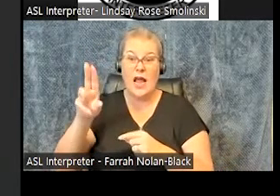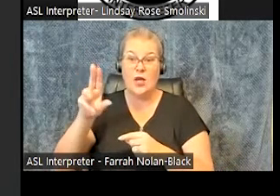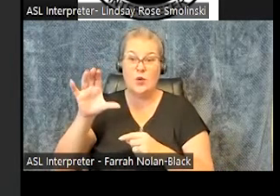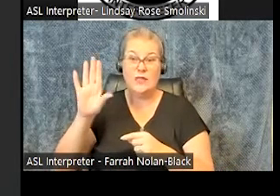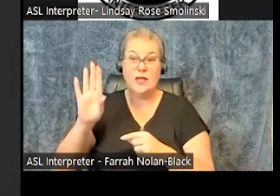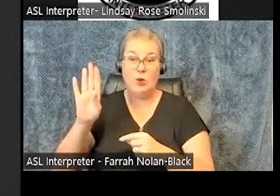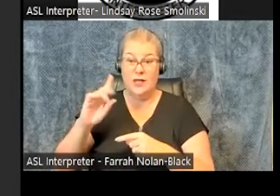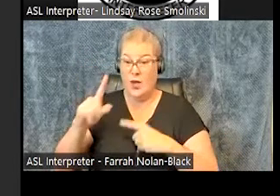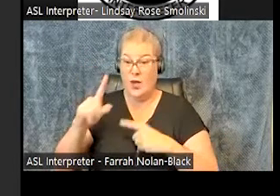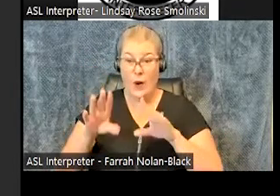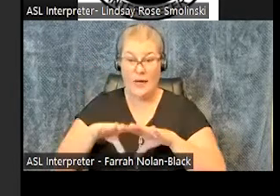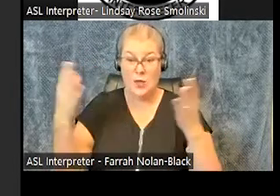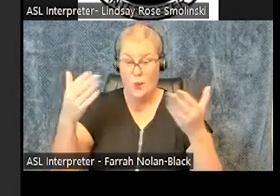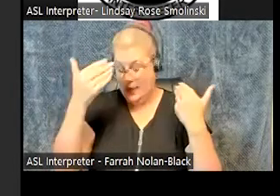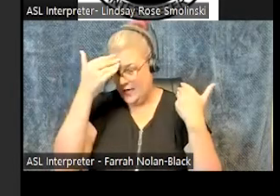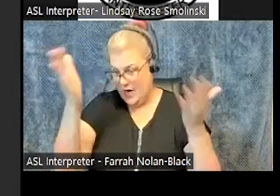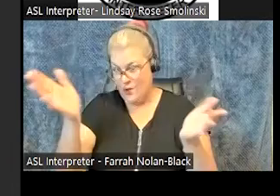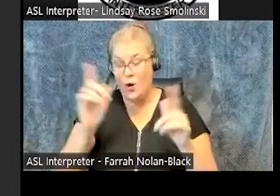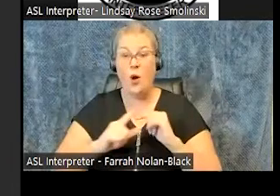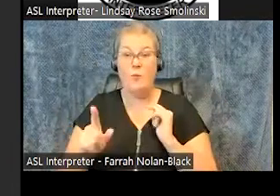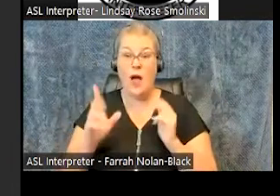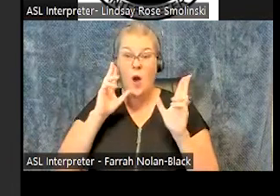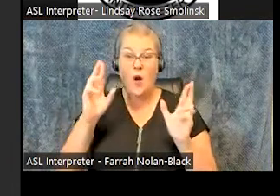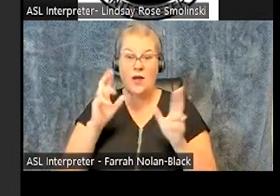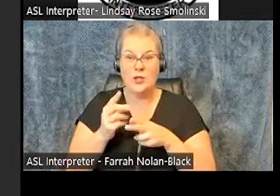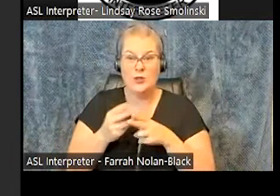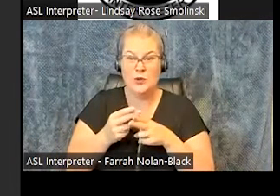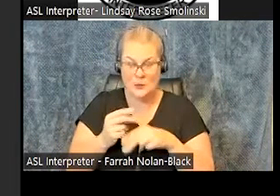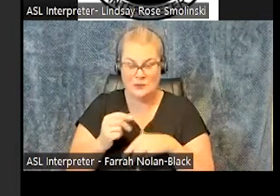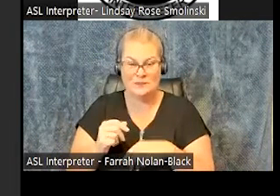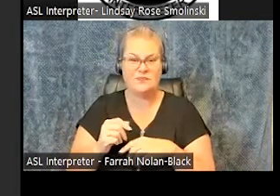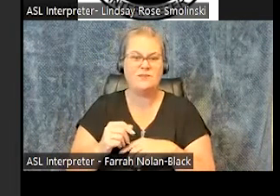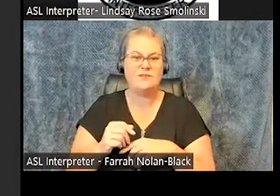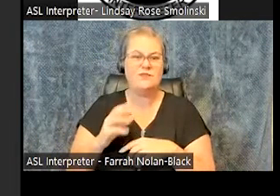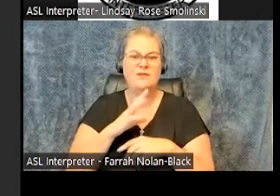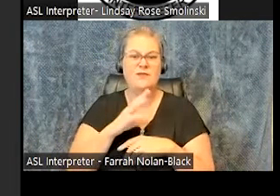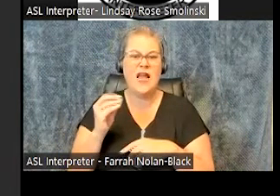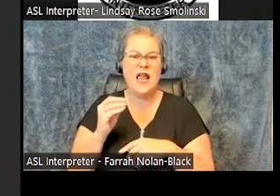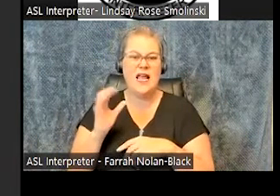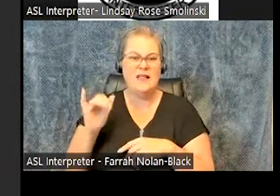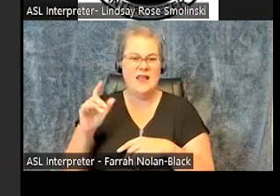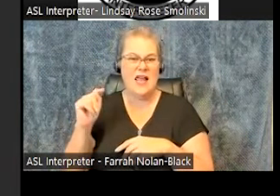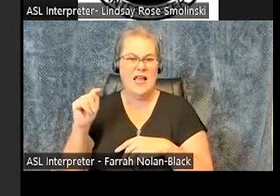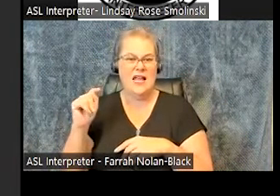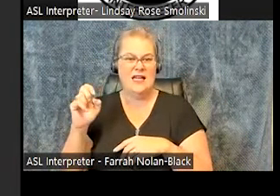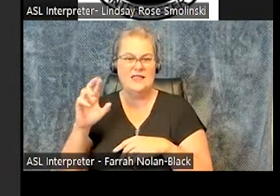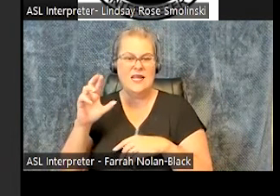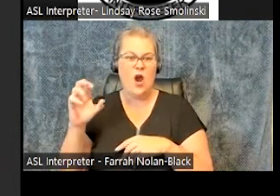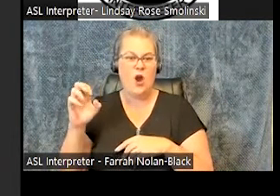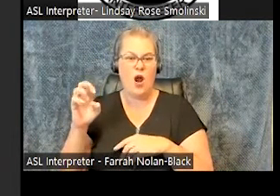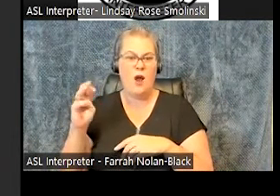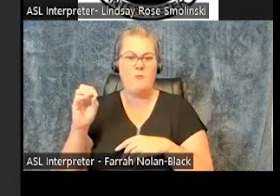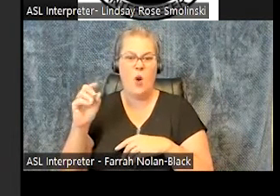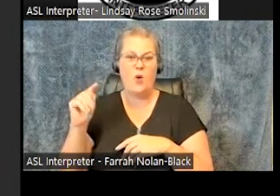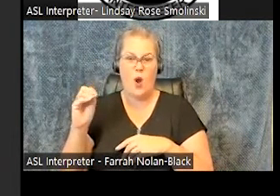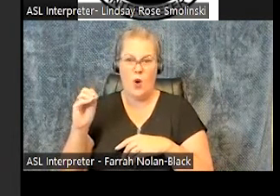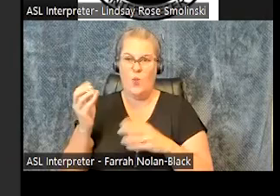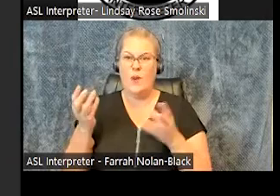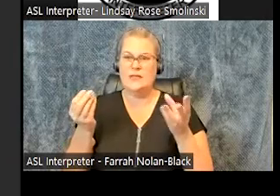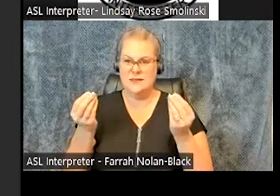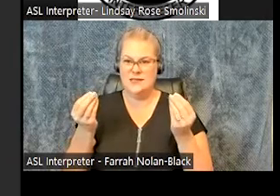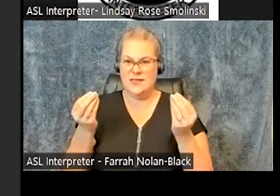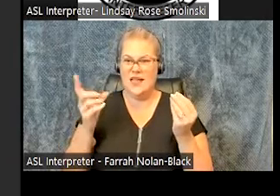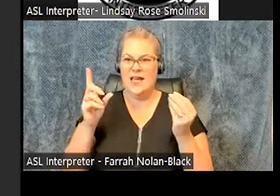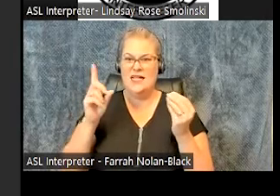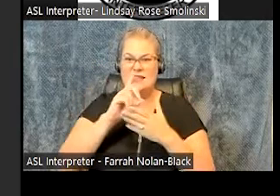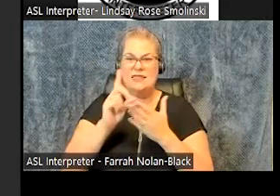but it will be soon. And Terramoto Landscapes, the landscape architecture and design firm that actually designed